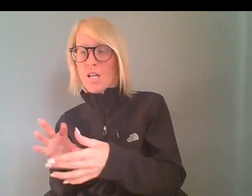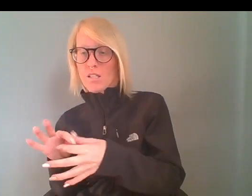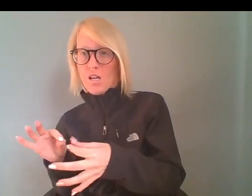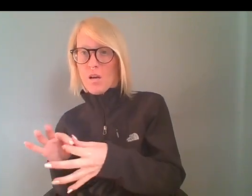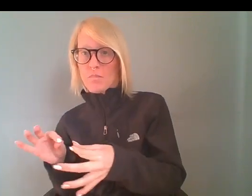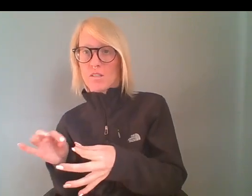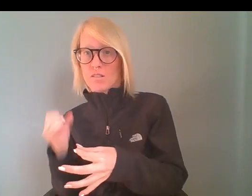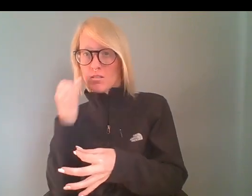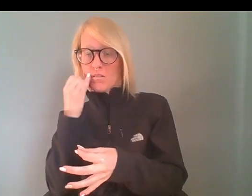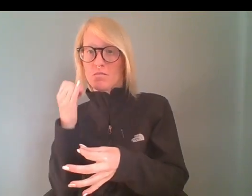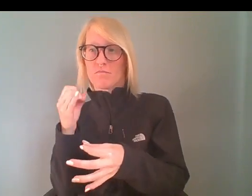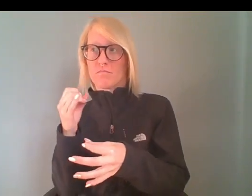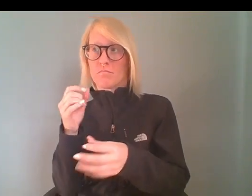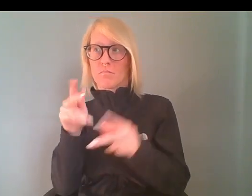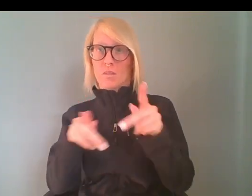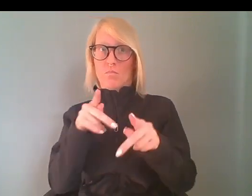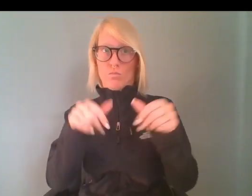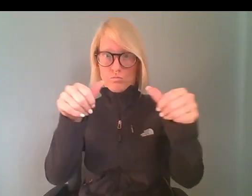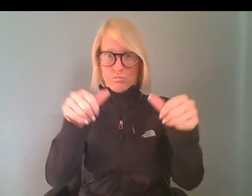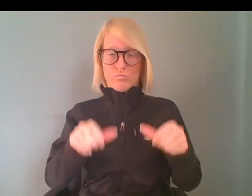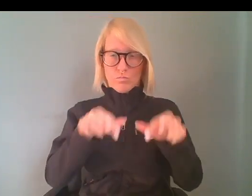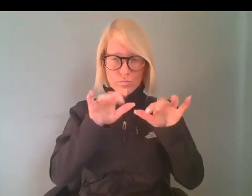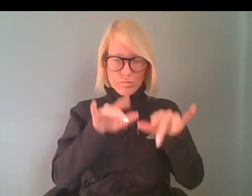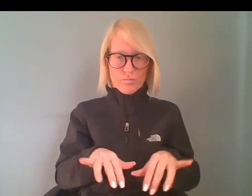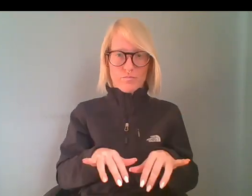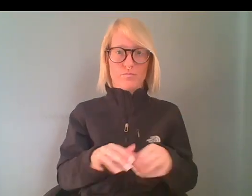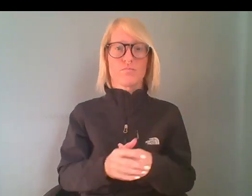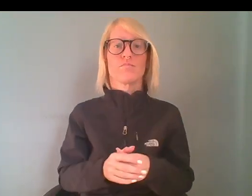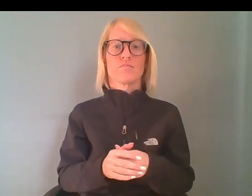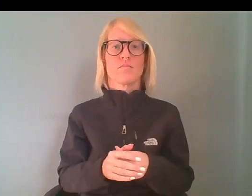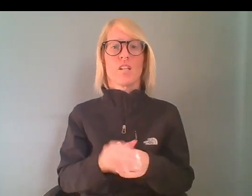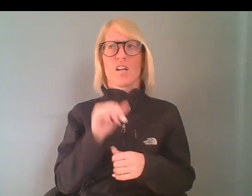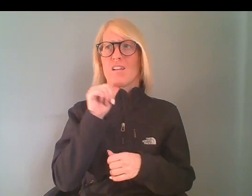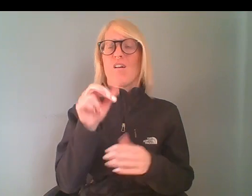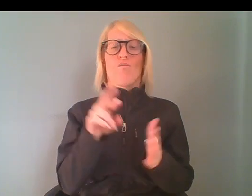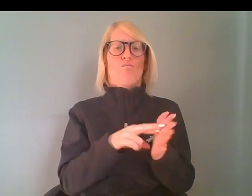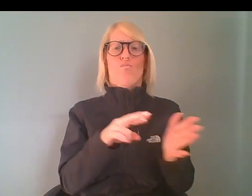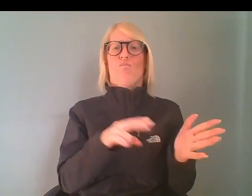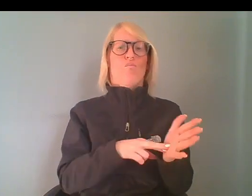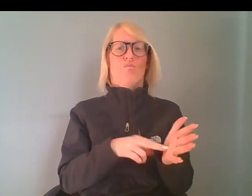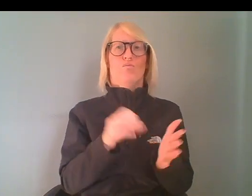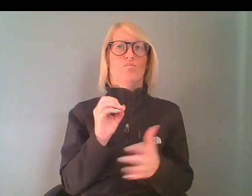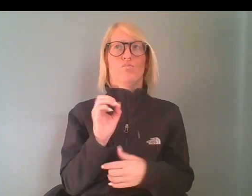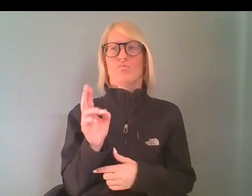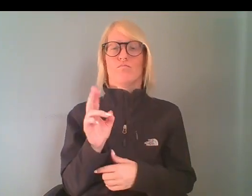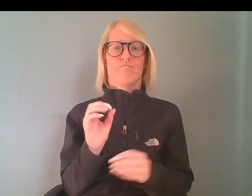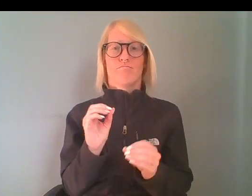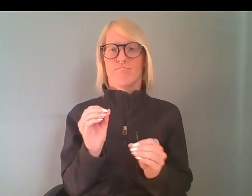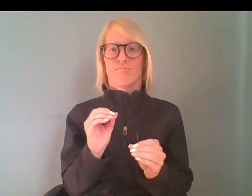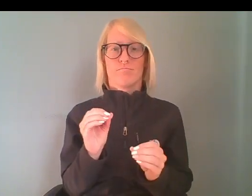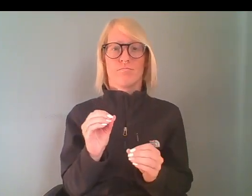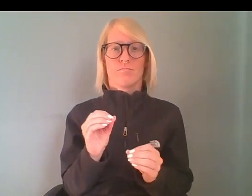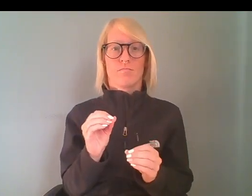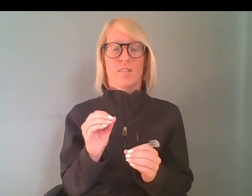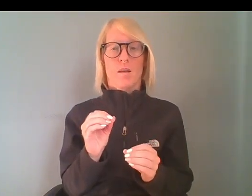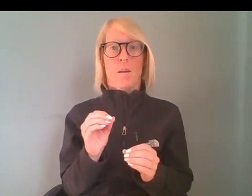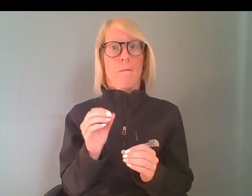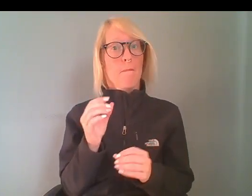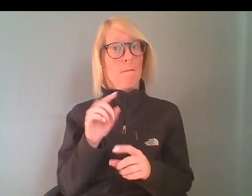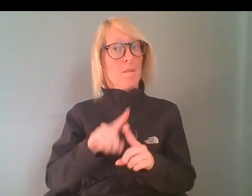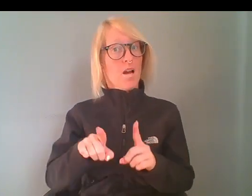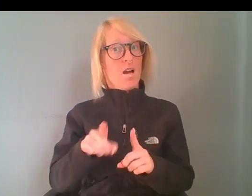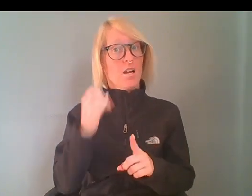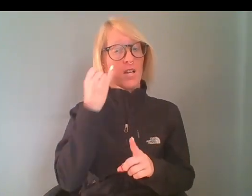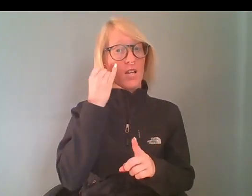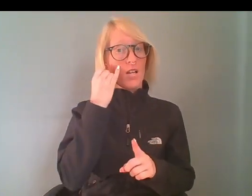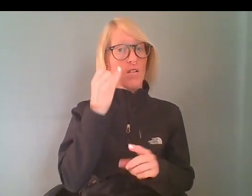think these last two, again, these aren't rules anywhere. These are just ideals that I like. If you have more than one person to commit, right,